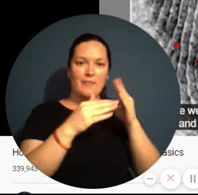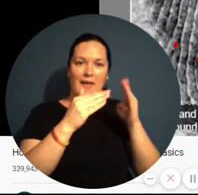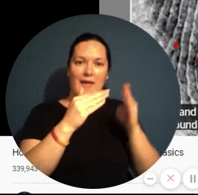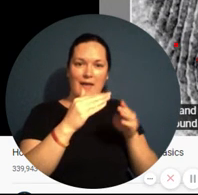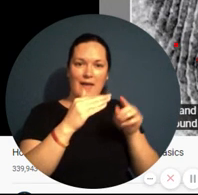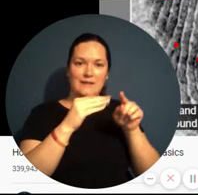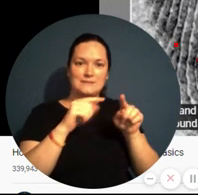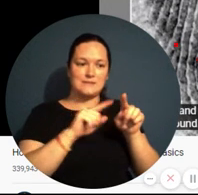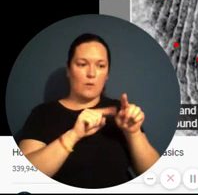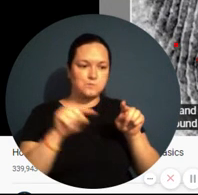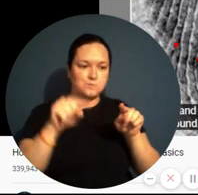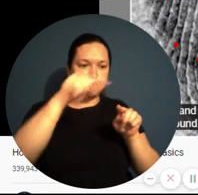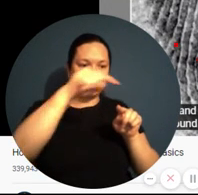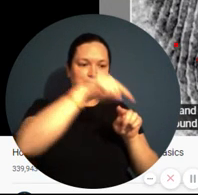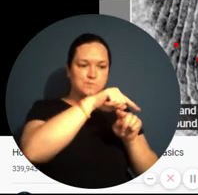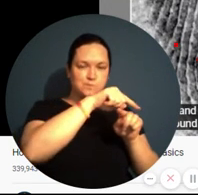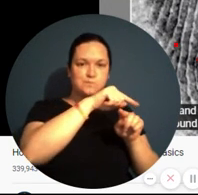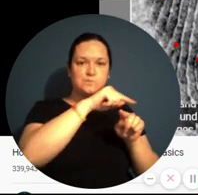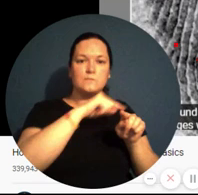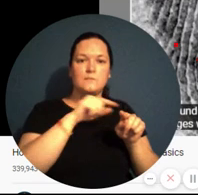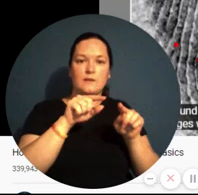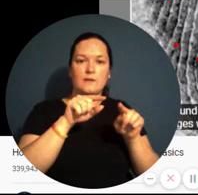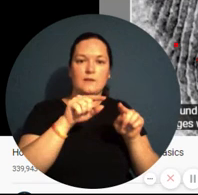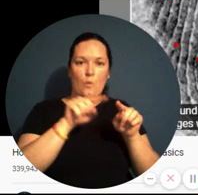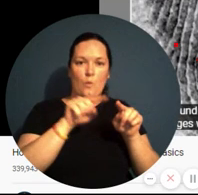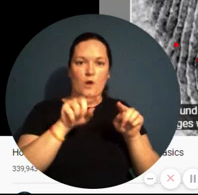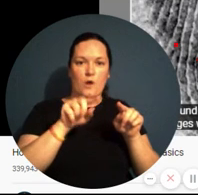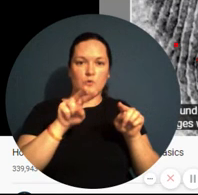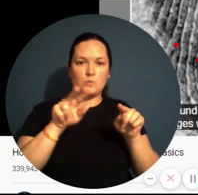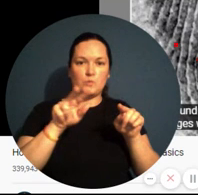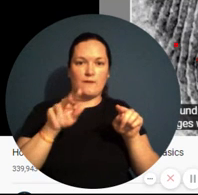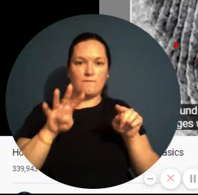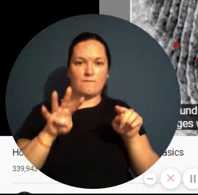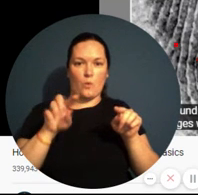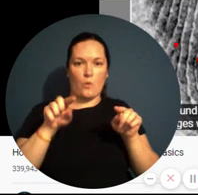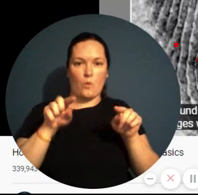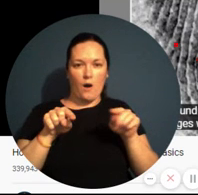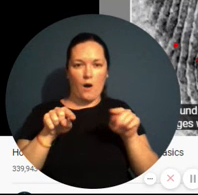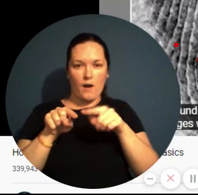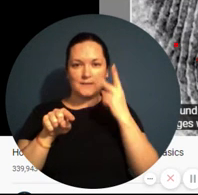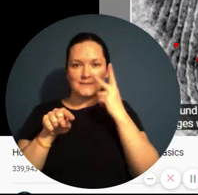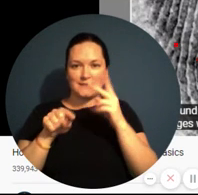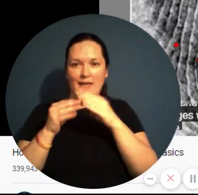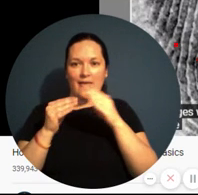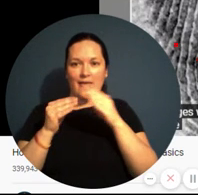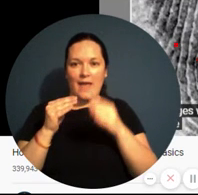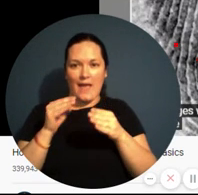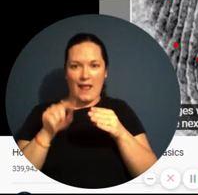around it. Counting to the left 4 ridges, we find this upward ridge ending.